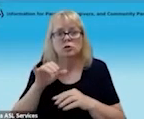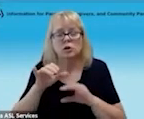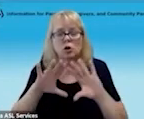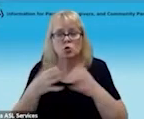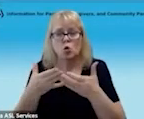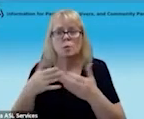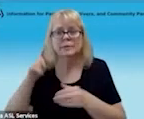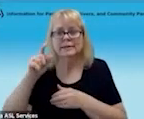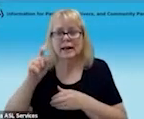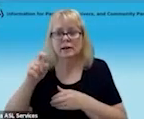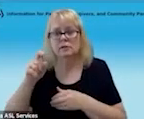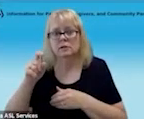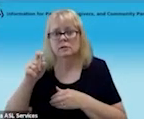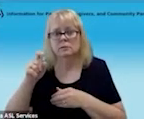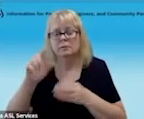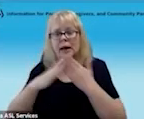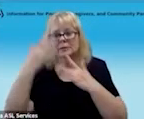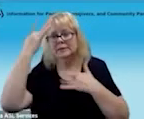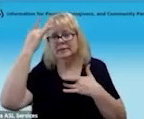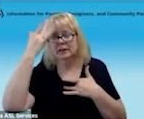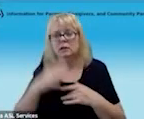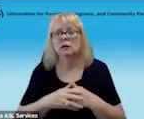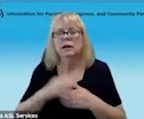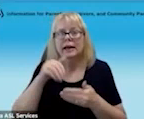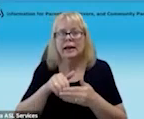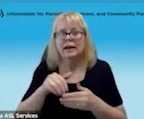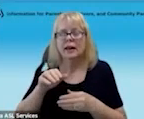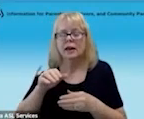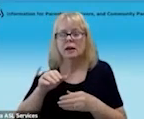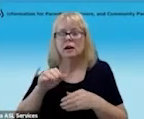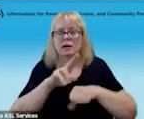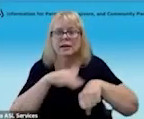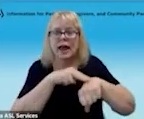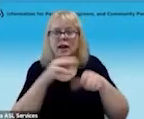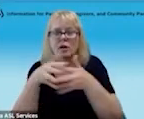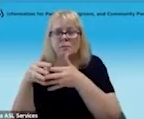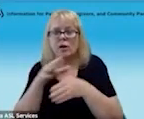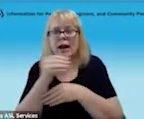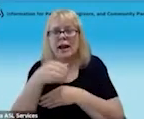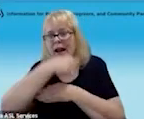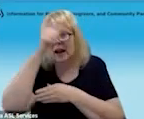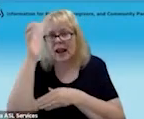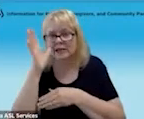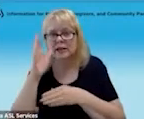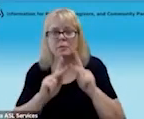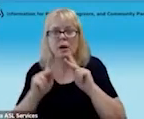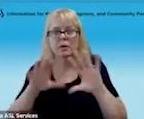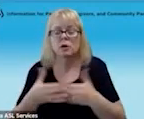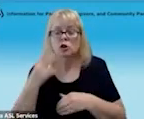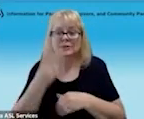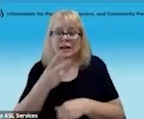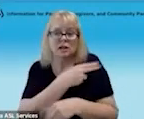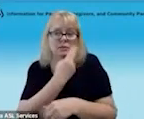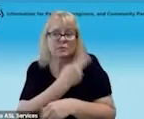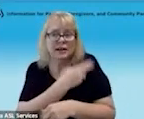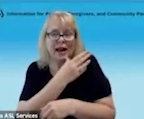We, as already discussed earlier today, there are disproportionate effects of that for COVID-19